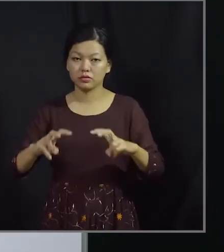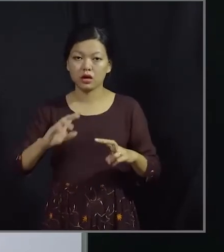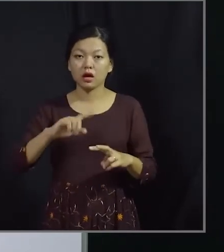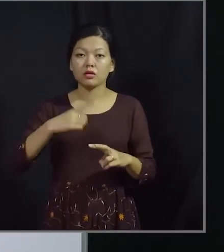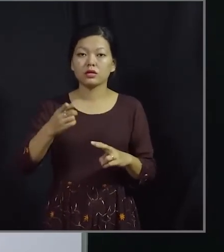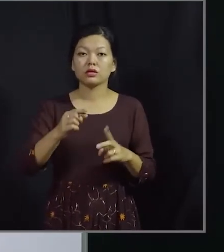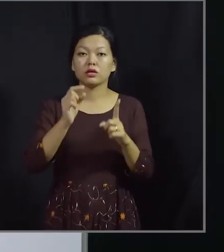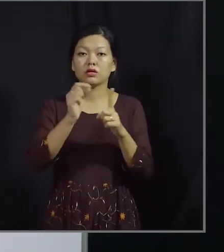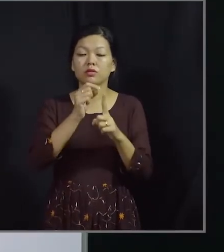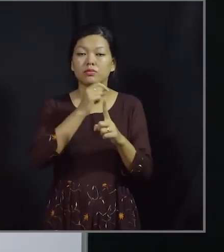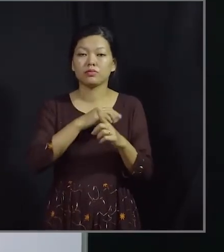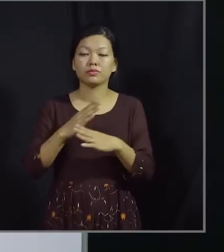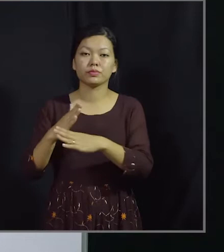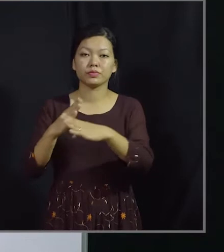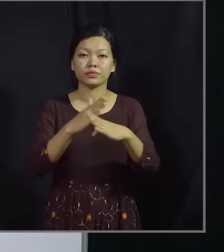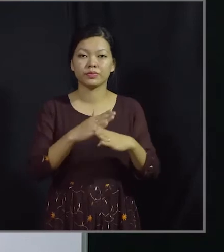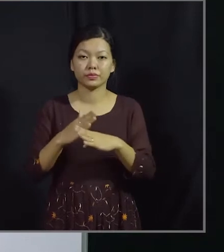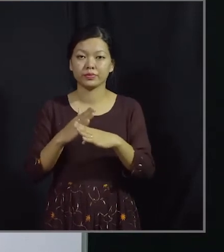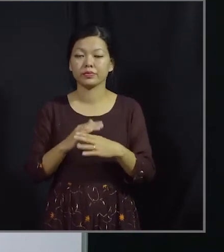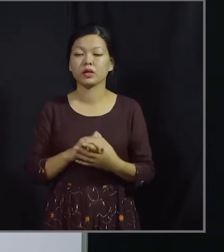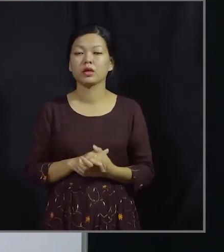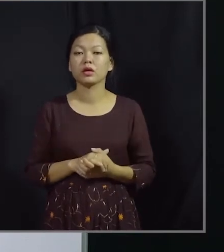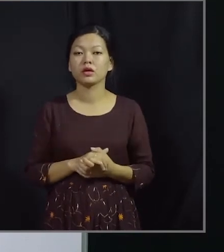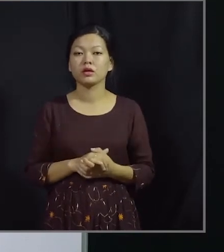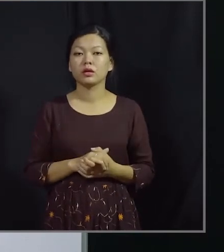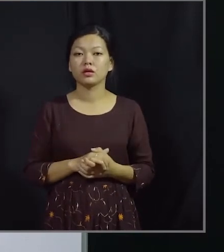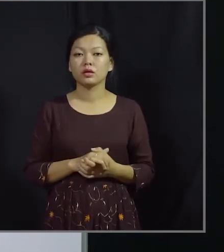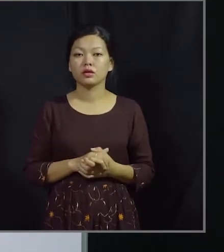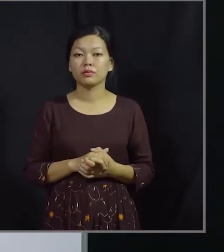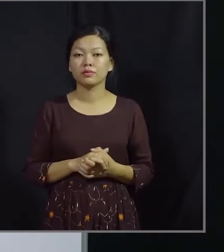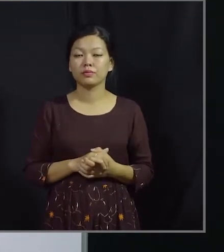sacrificing partner by